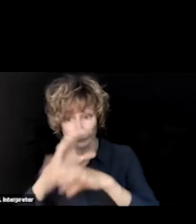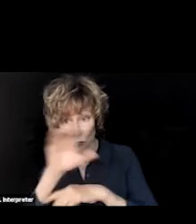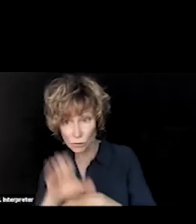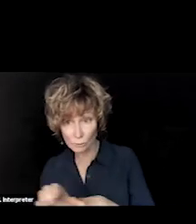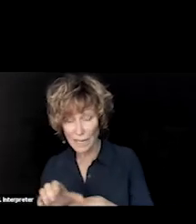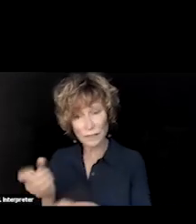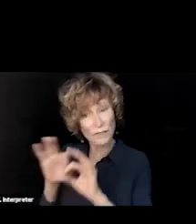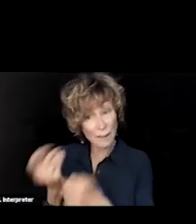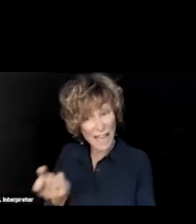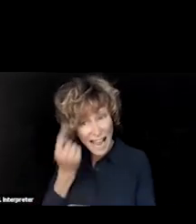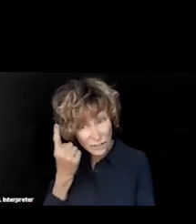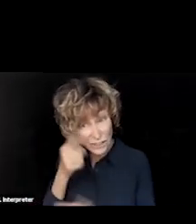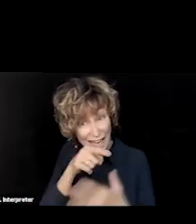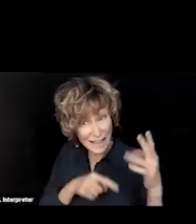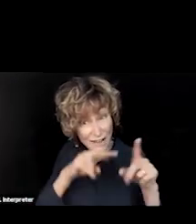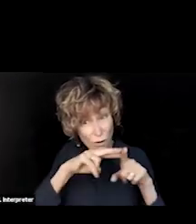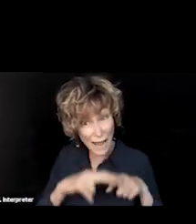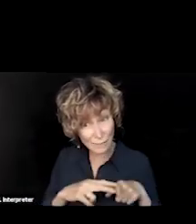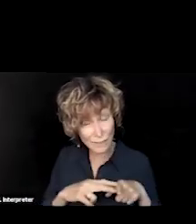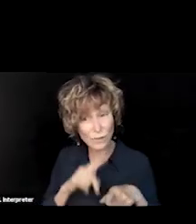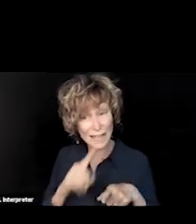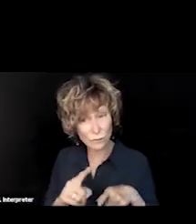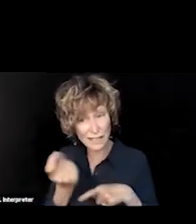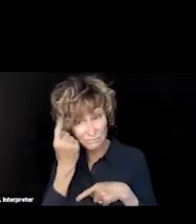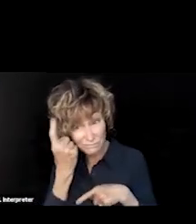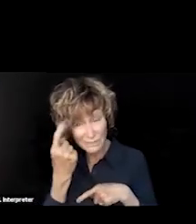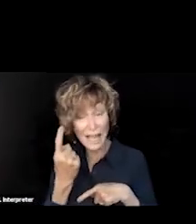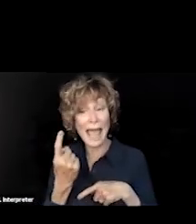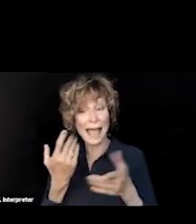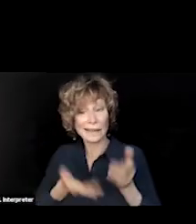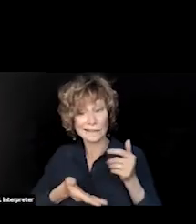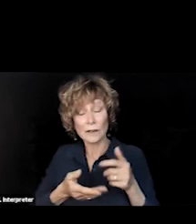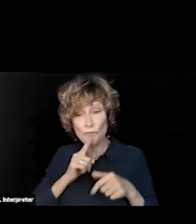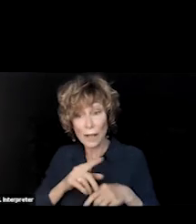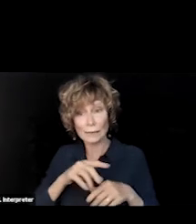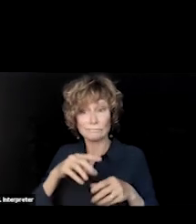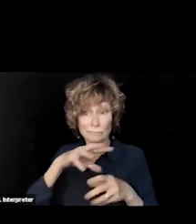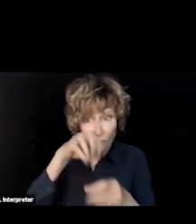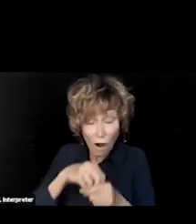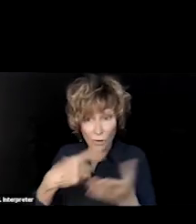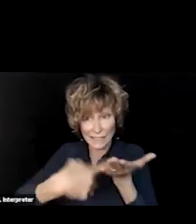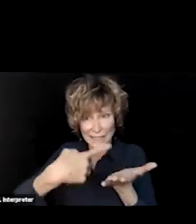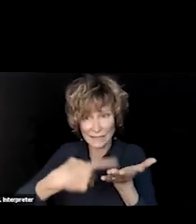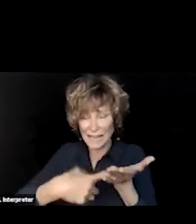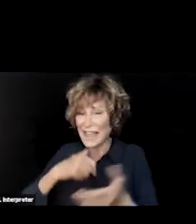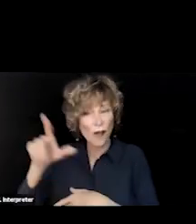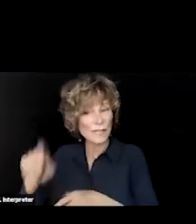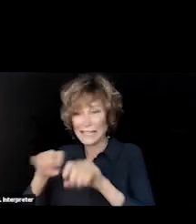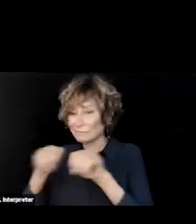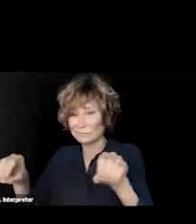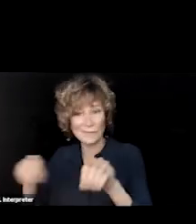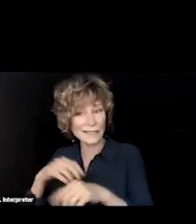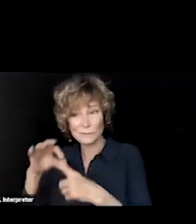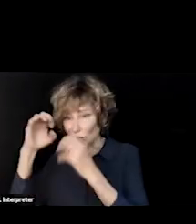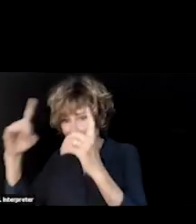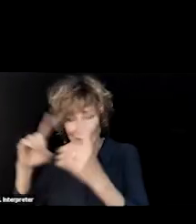basic understandings of this vocabulary so they can engage in productive discussions with us? They don't need to get a degree in special education,